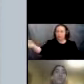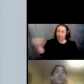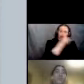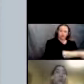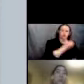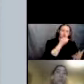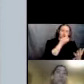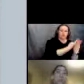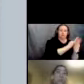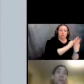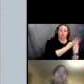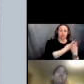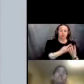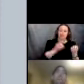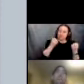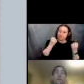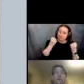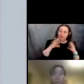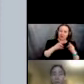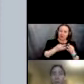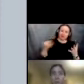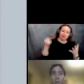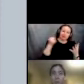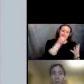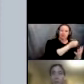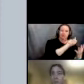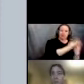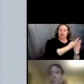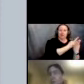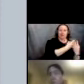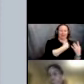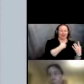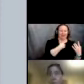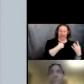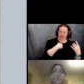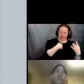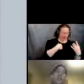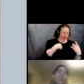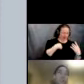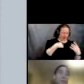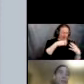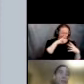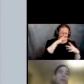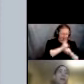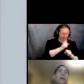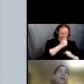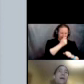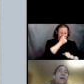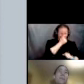were brought to camp, and I was absolutely fascinated by this, and it's been an ongoing journey ever since.